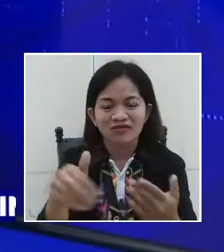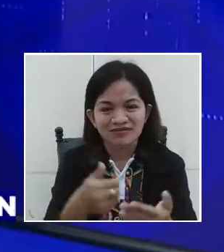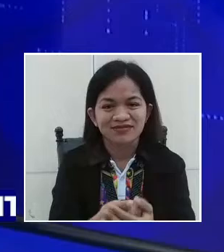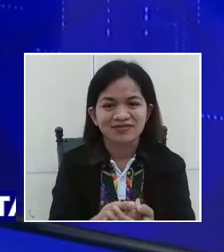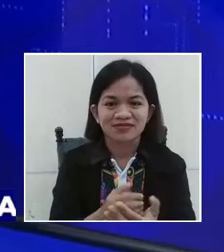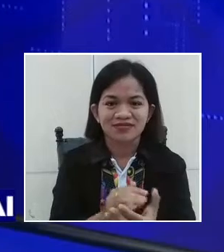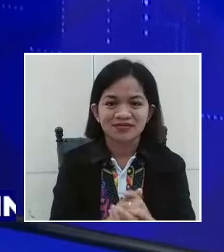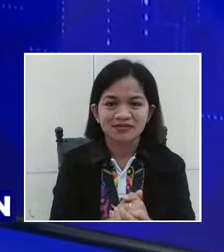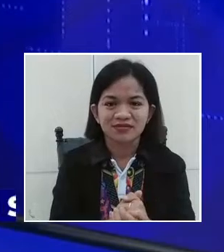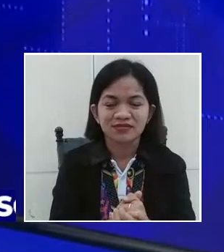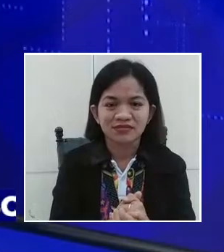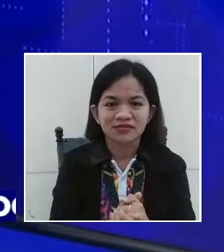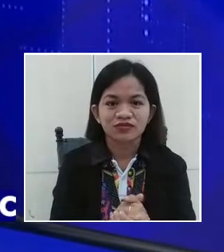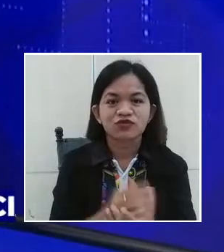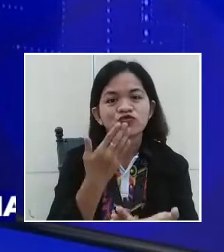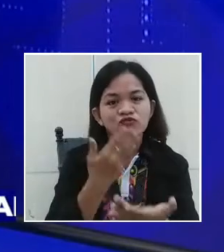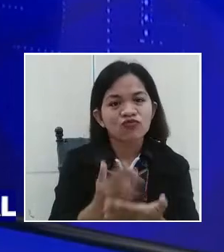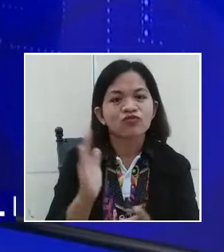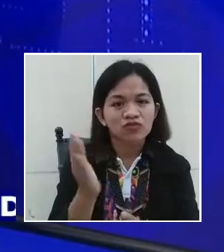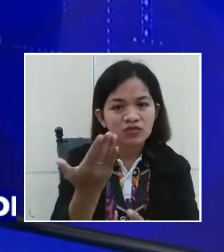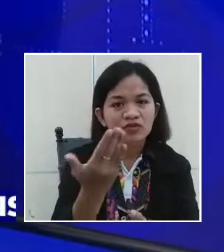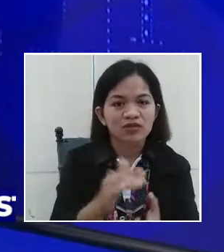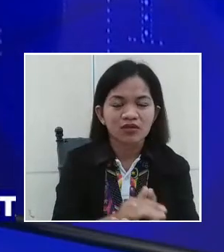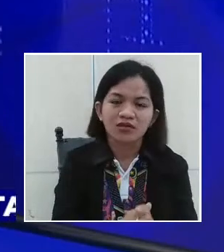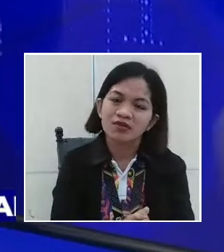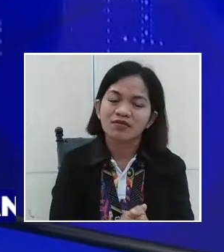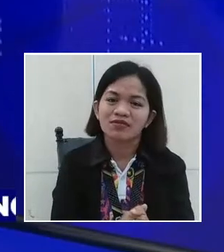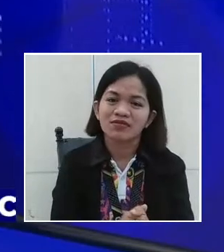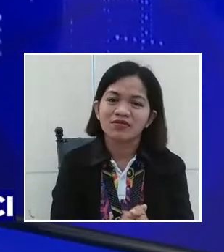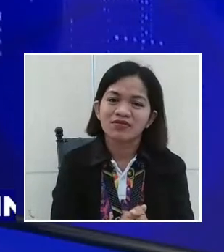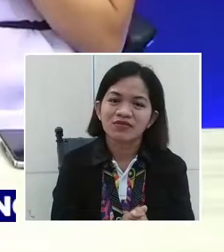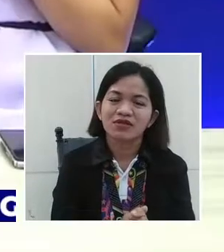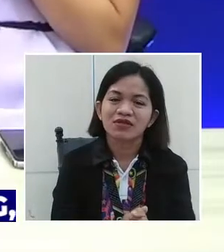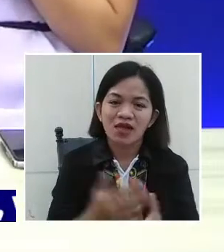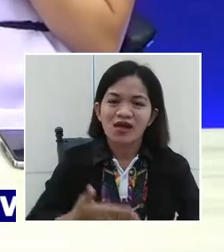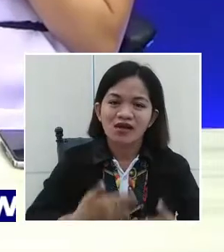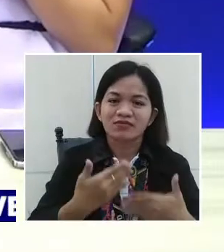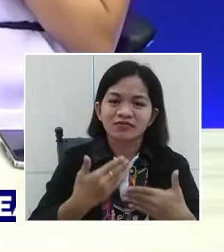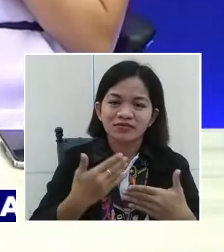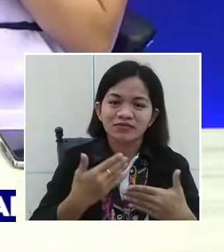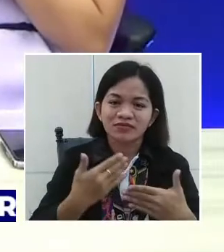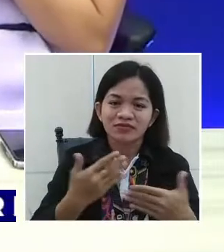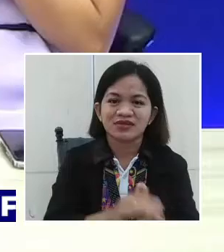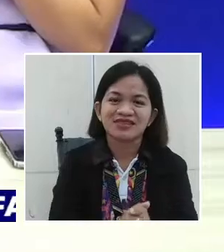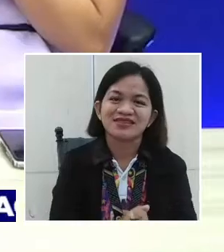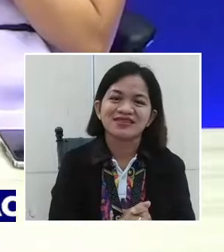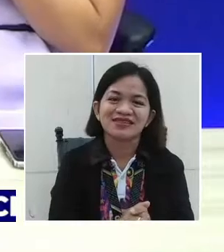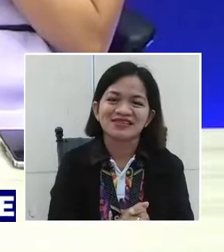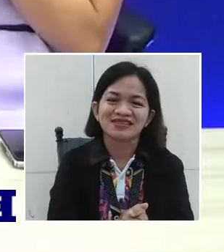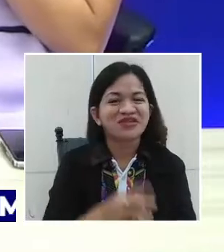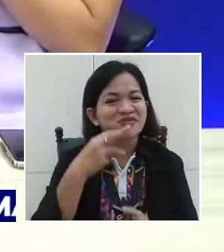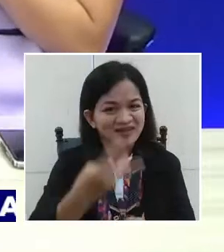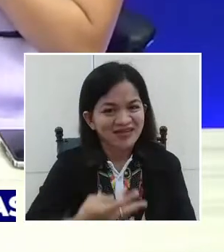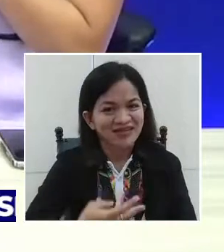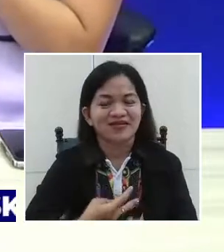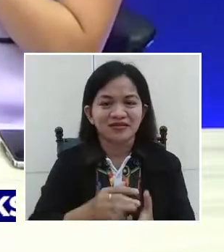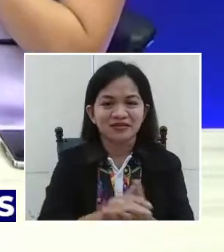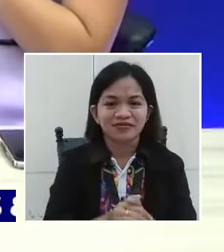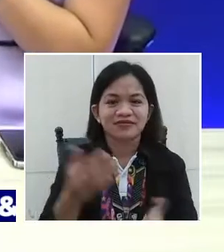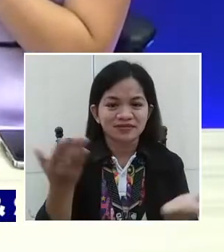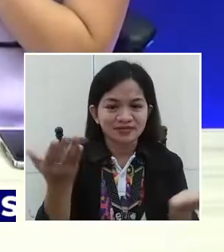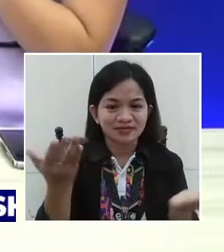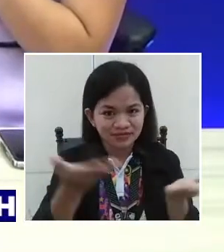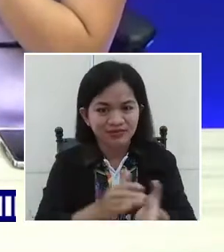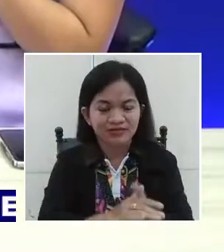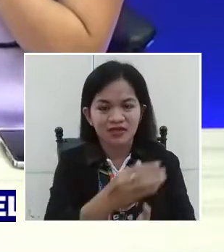Magandang araw ho sa lahat, Mamay. Salamat for having me here. Ayun. It's a pleasure po to have you here sa ating program. As mentioned po, we